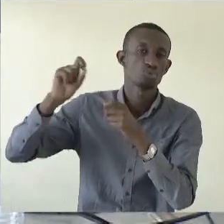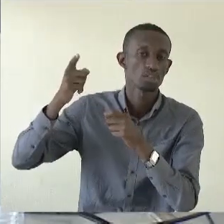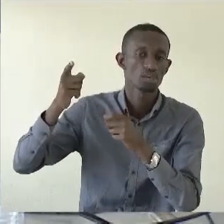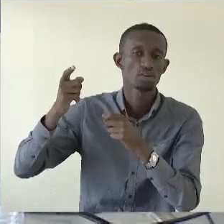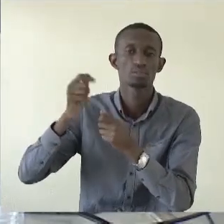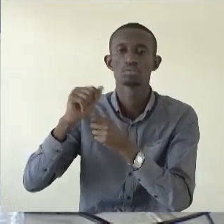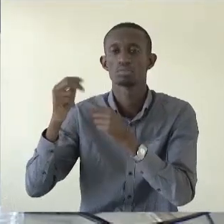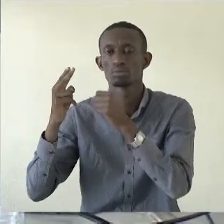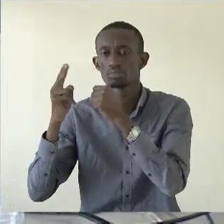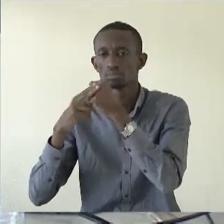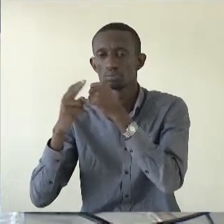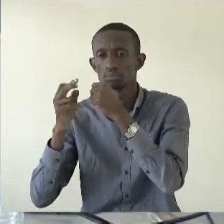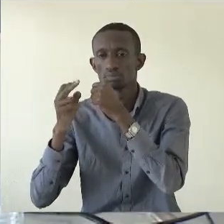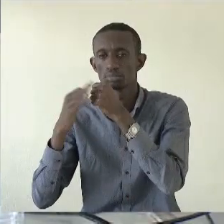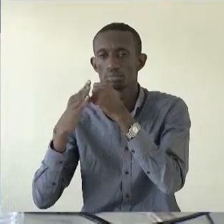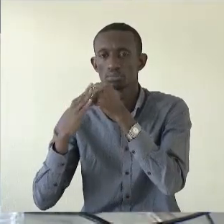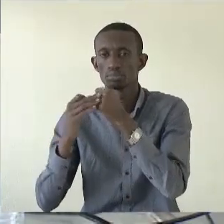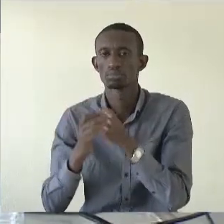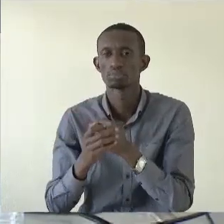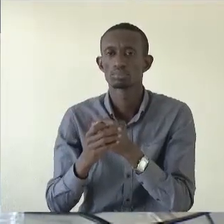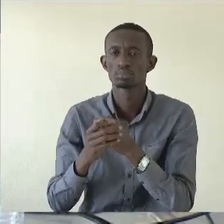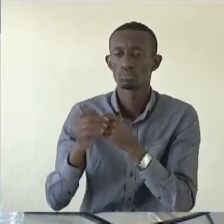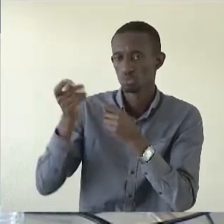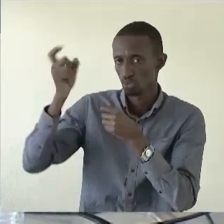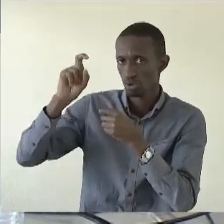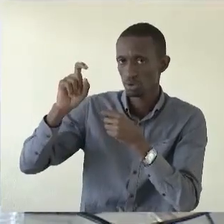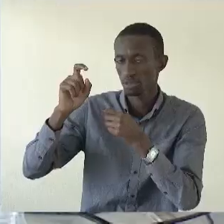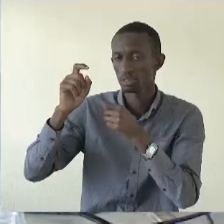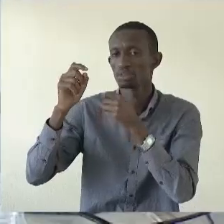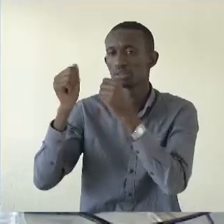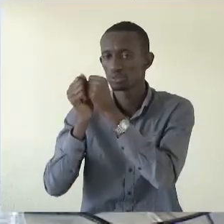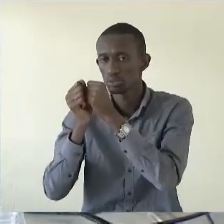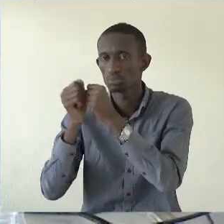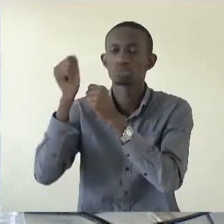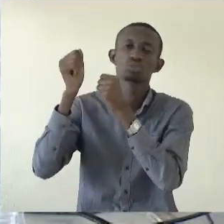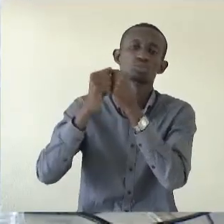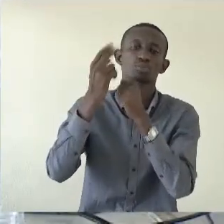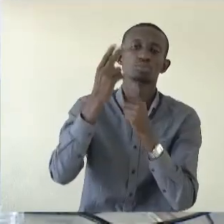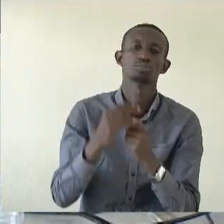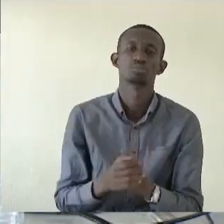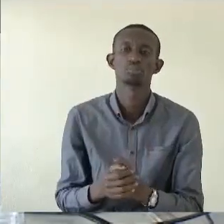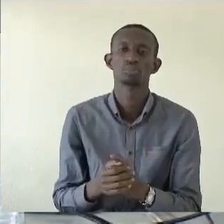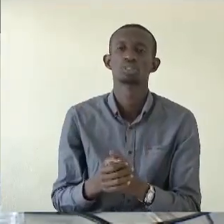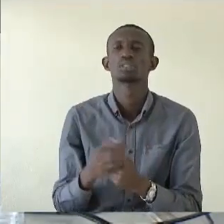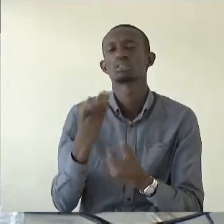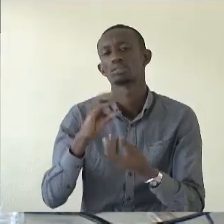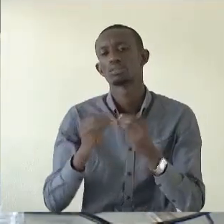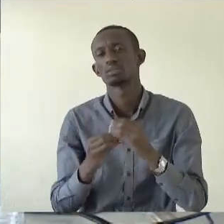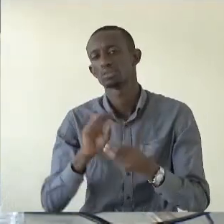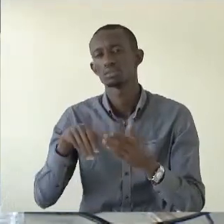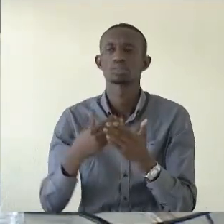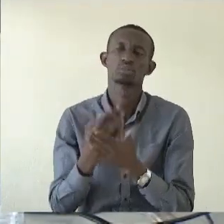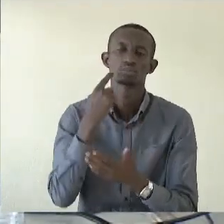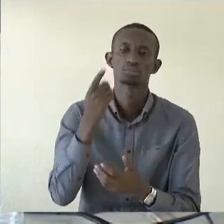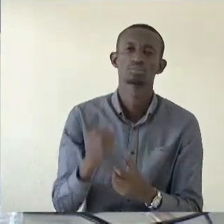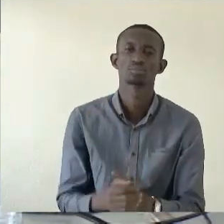8. When we add, this is 10. This is 12. So that is the number. That is how you come up with